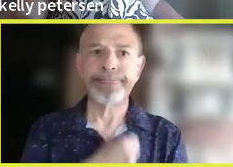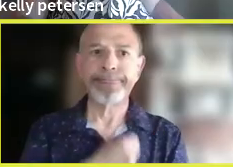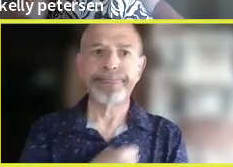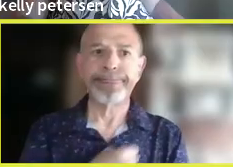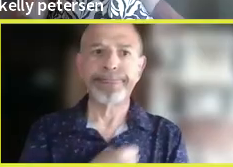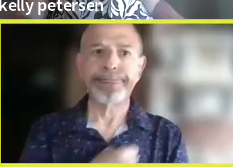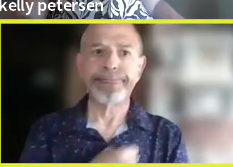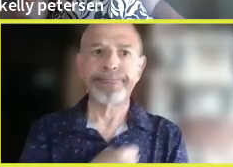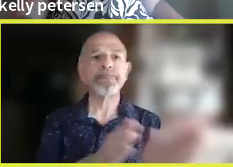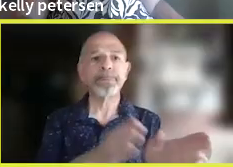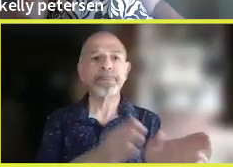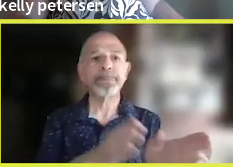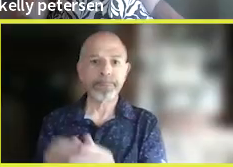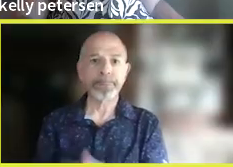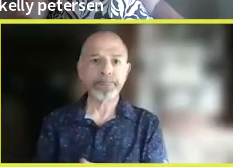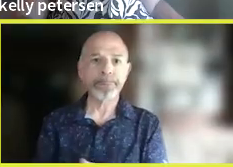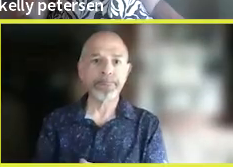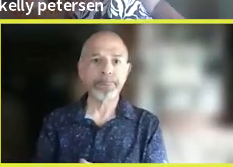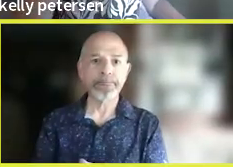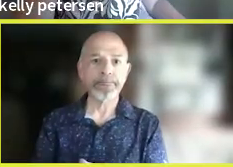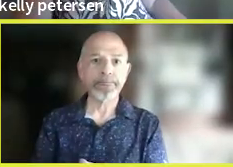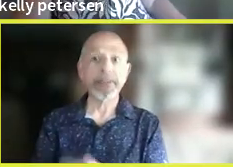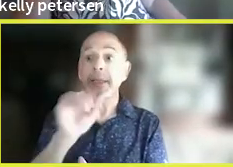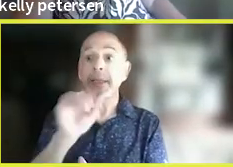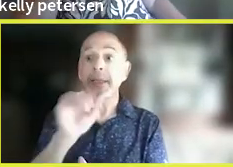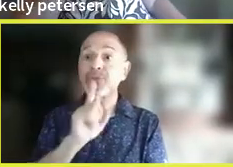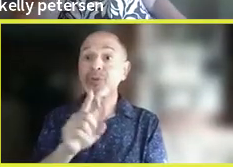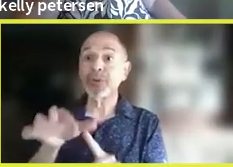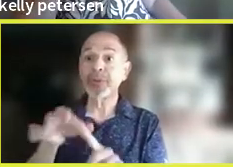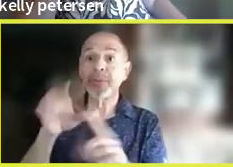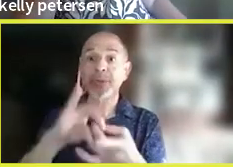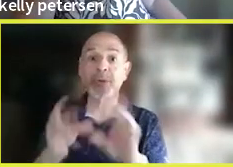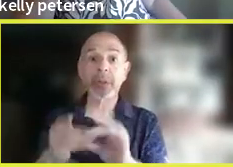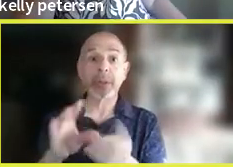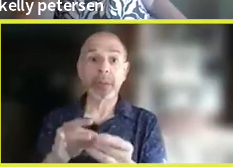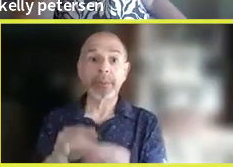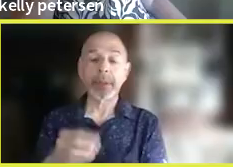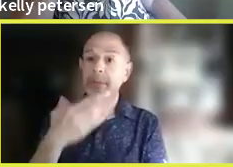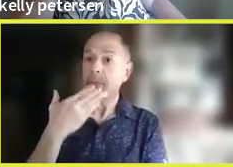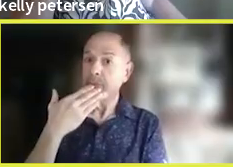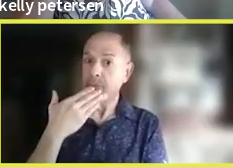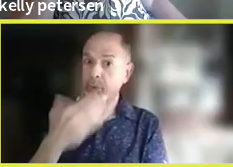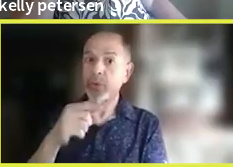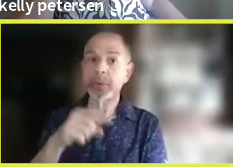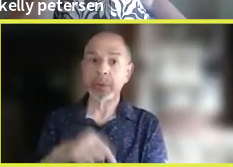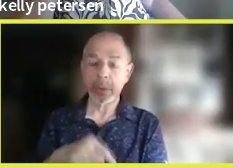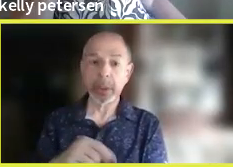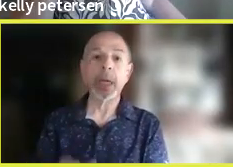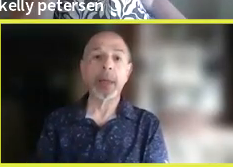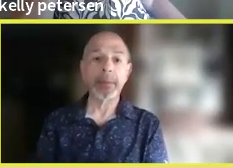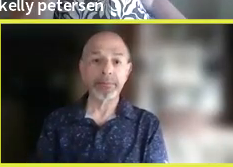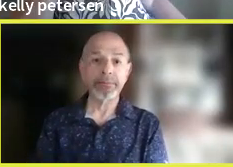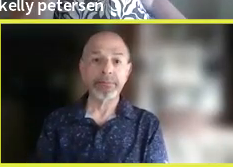it's about. Coming together Yeah, as a community and competing and having fun. yeah, Yeah. Yeah. that's great, Alexander. I've been